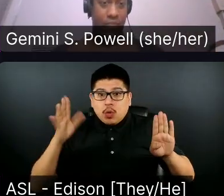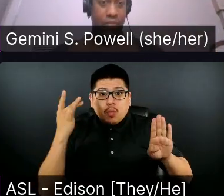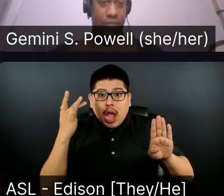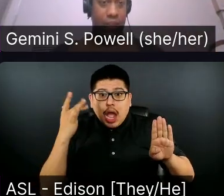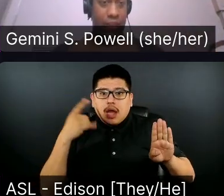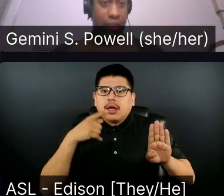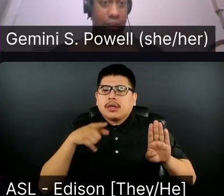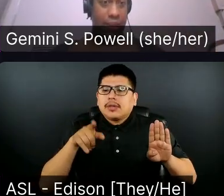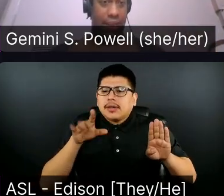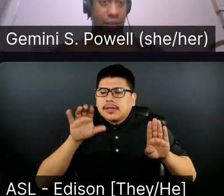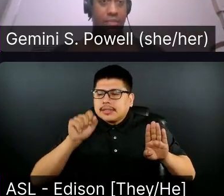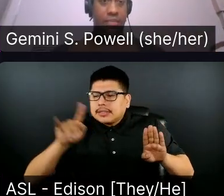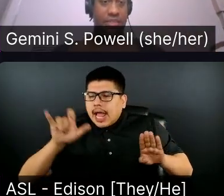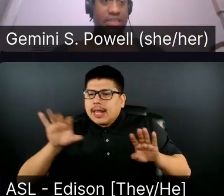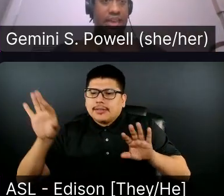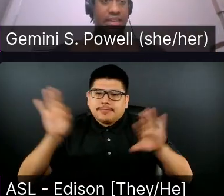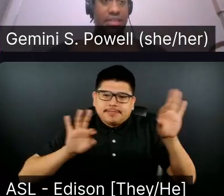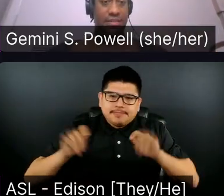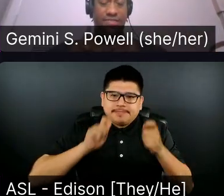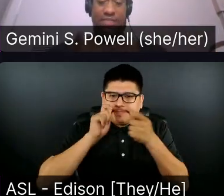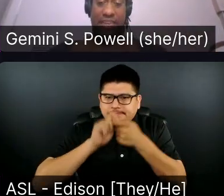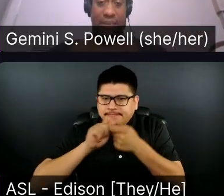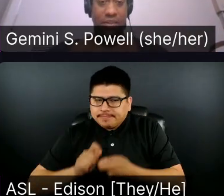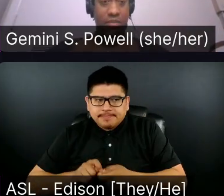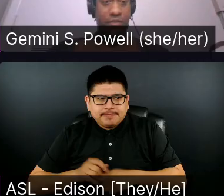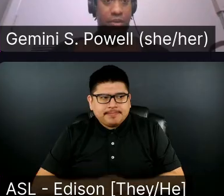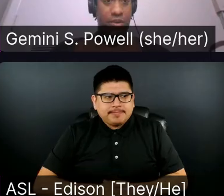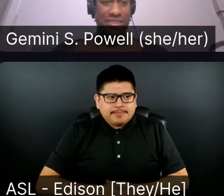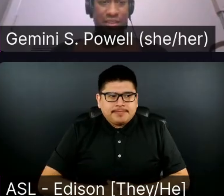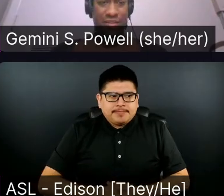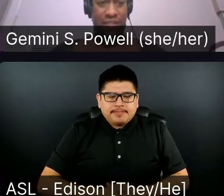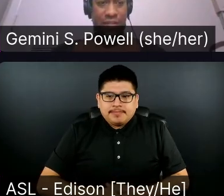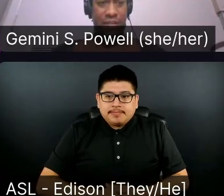out. Now, syntax, as I